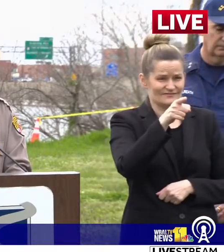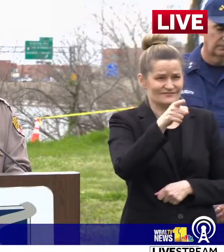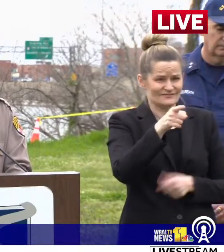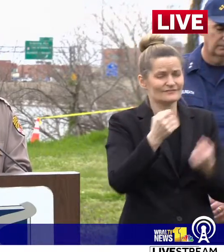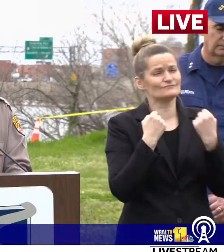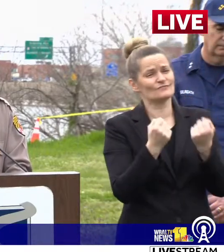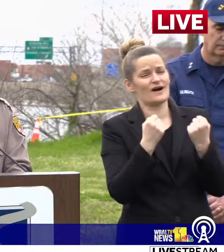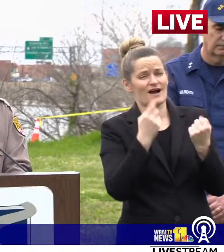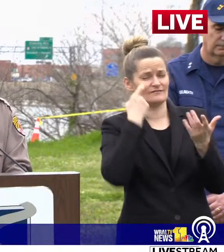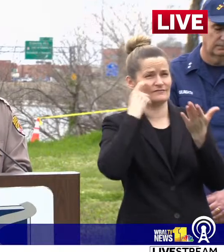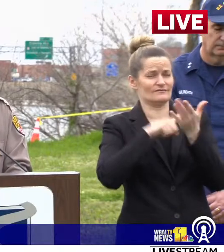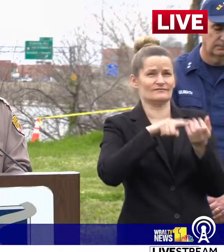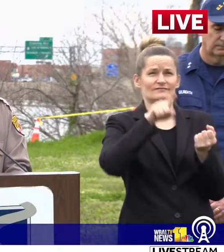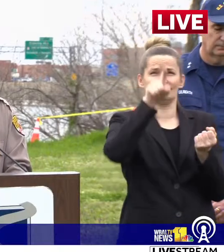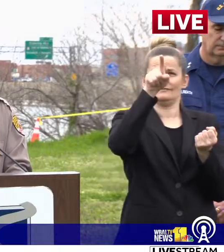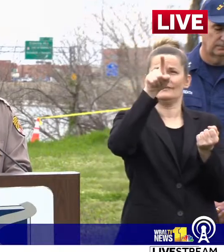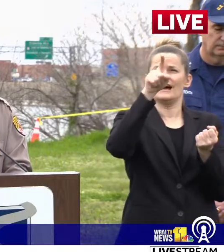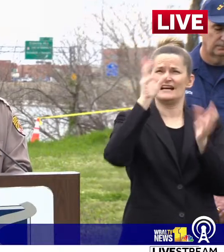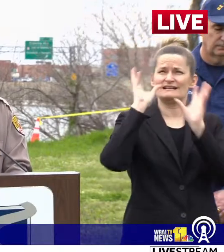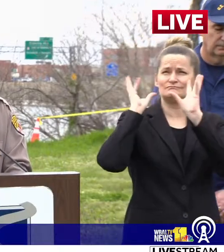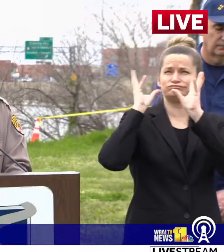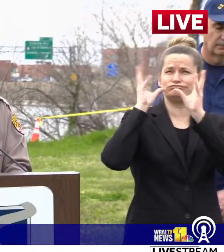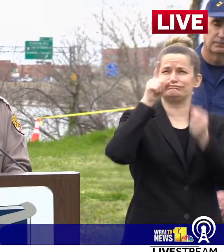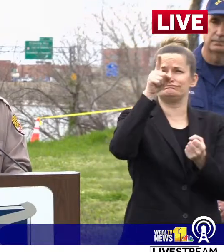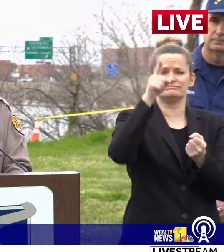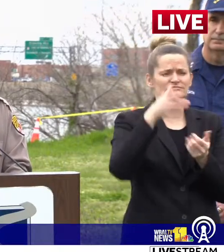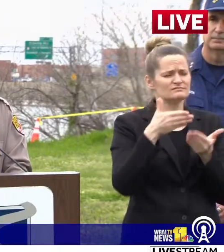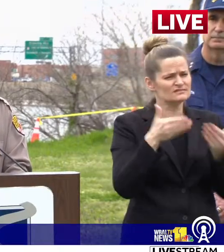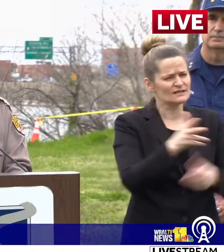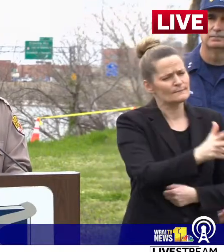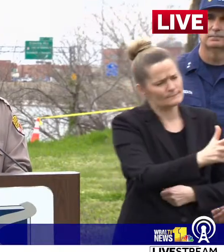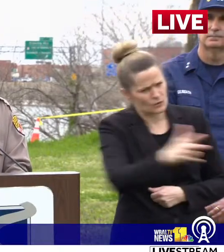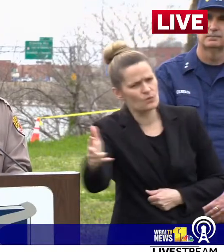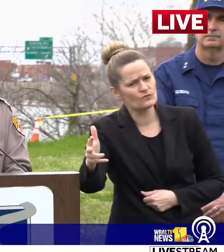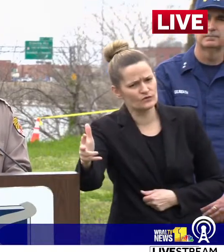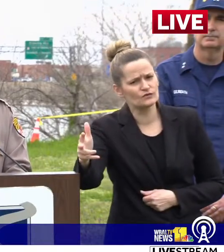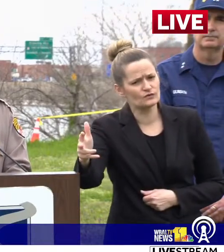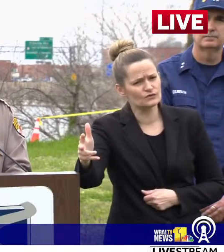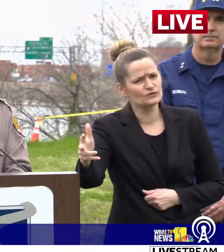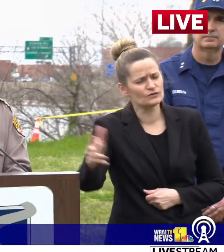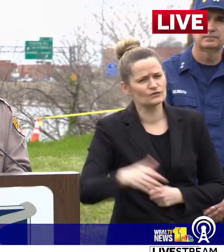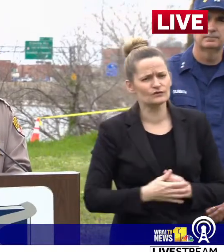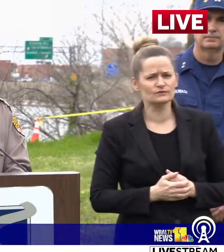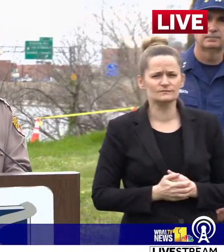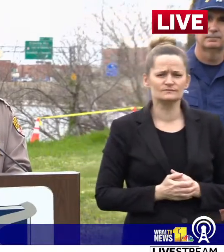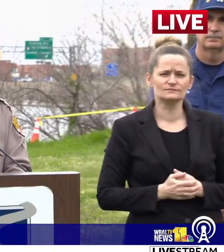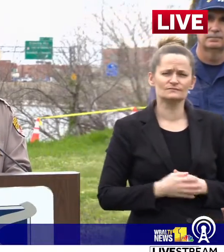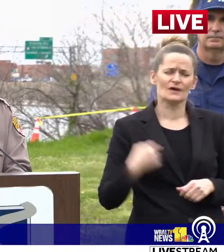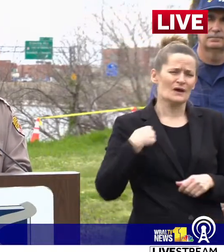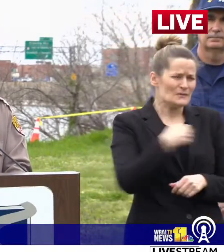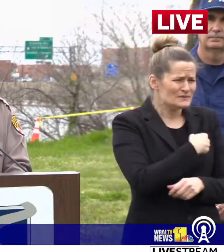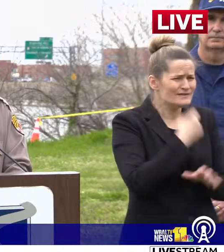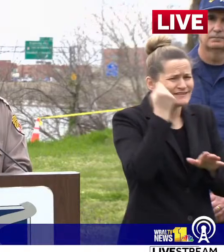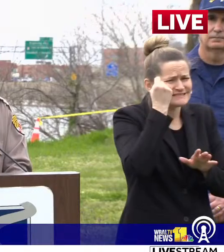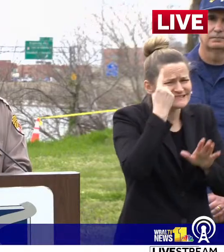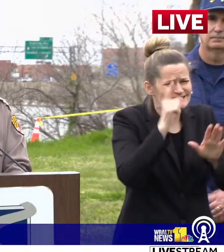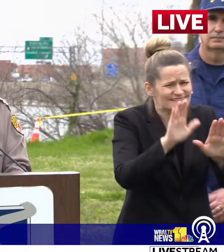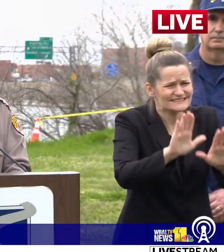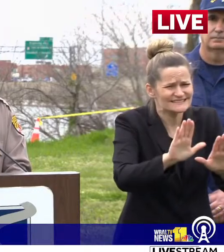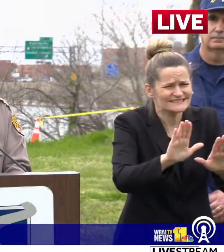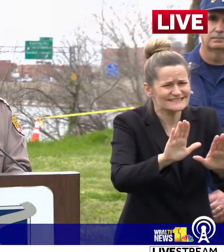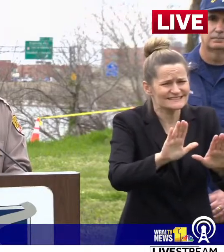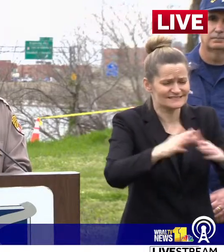and any motorists who may have become disabled on the side of the road. We understand that this situation may cause